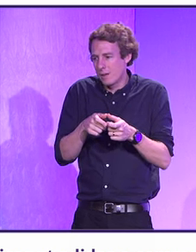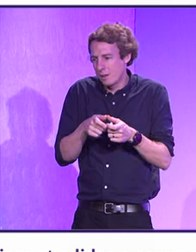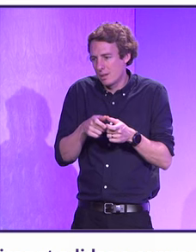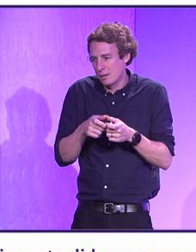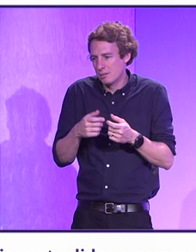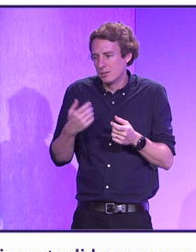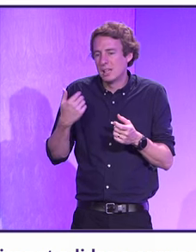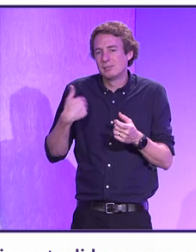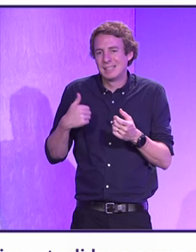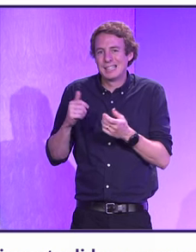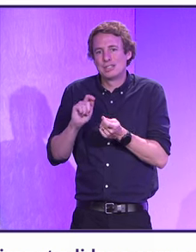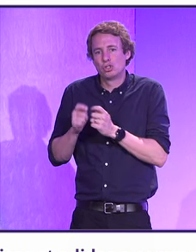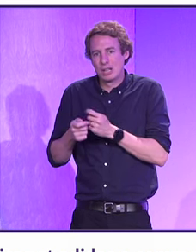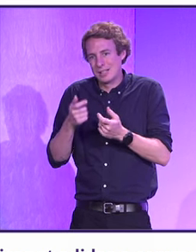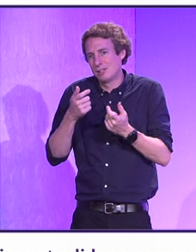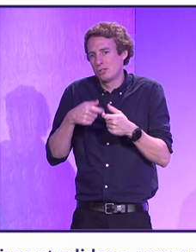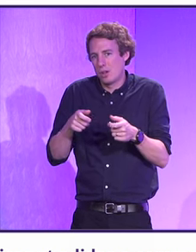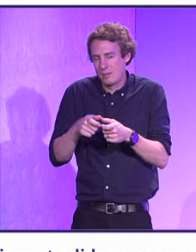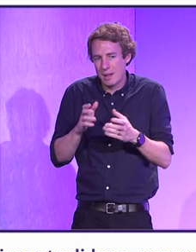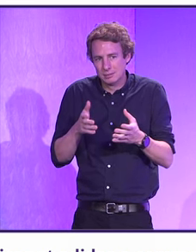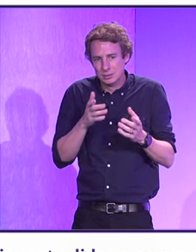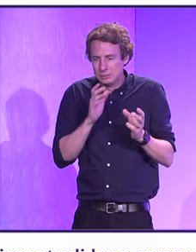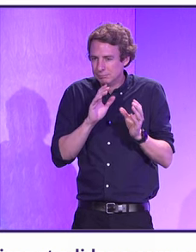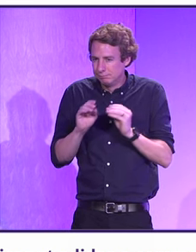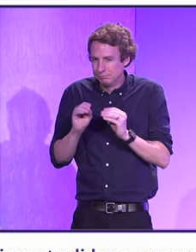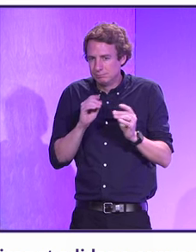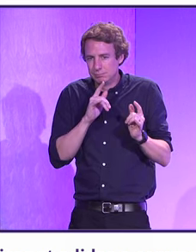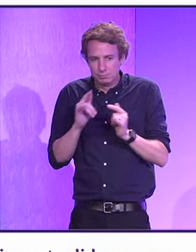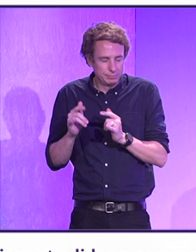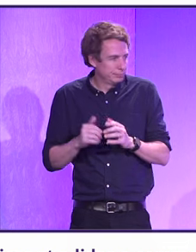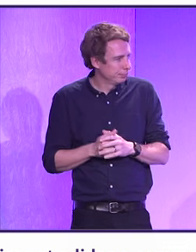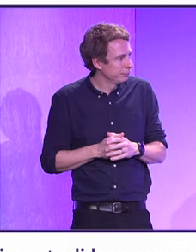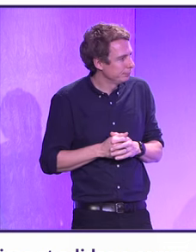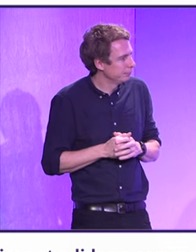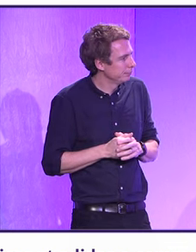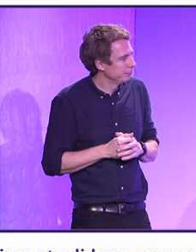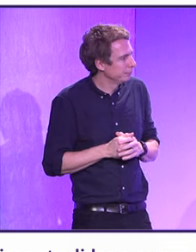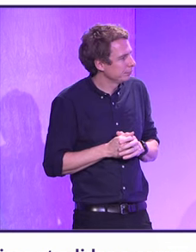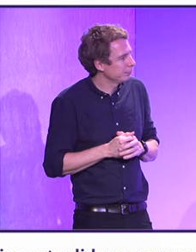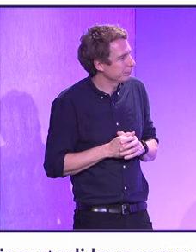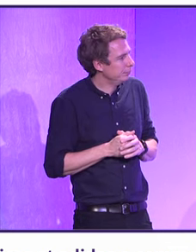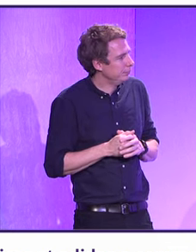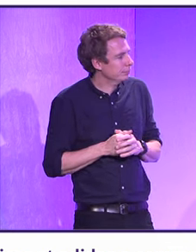to adopt this new IP addresses across different origins. And for that, earlier